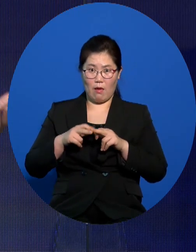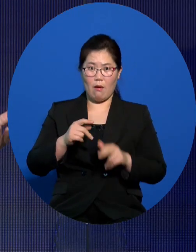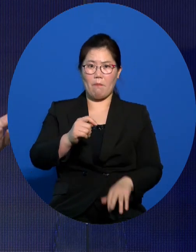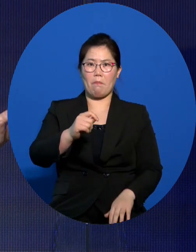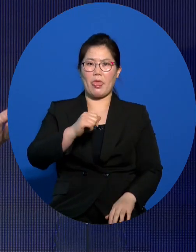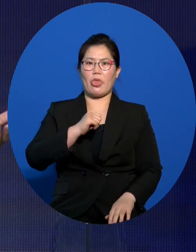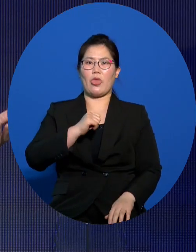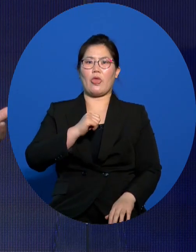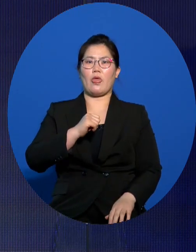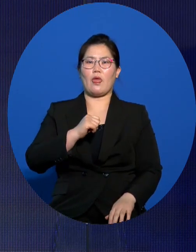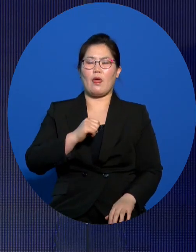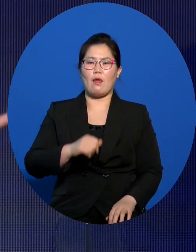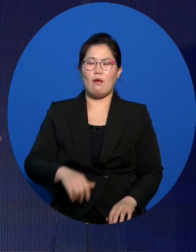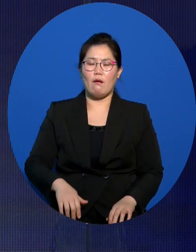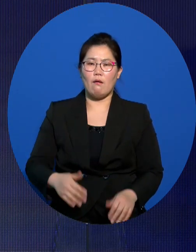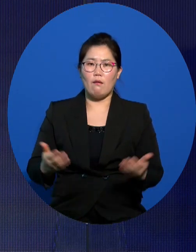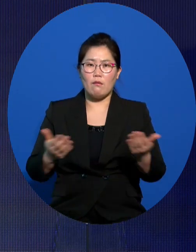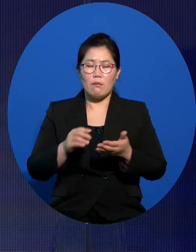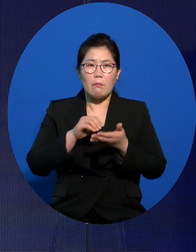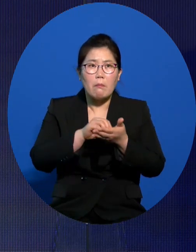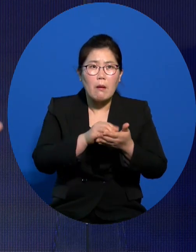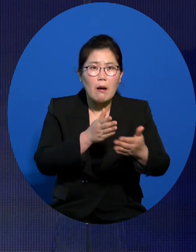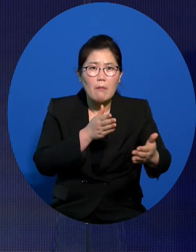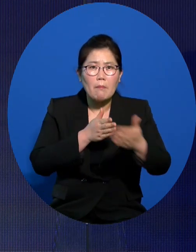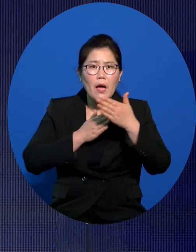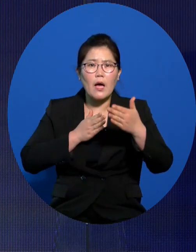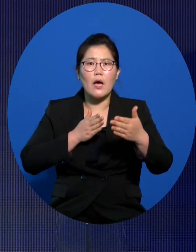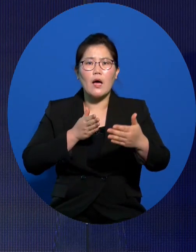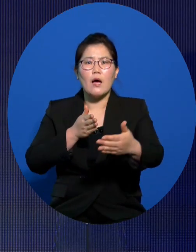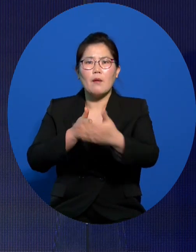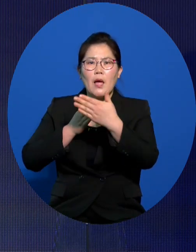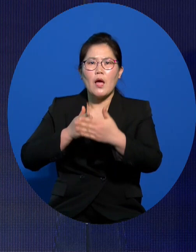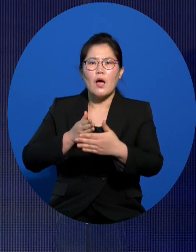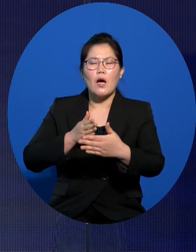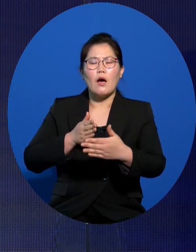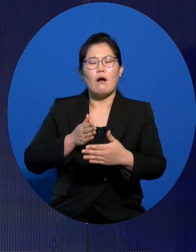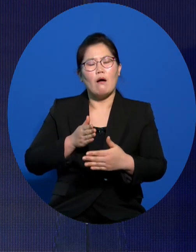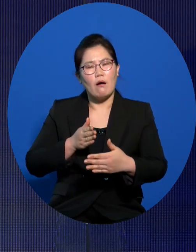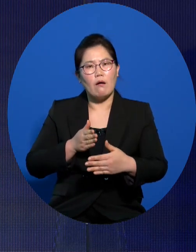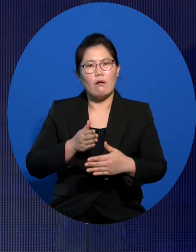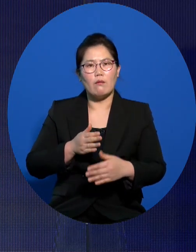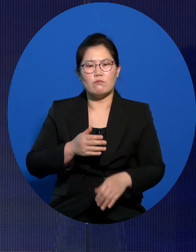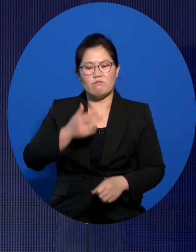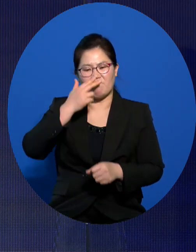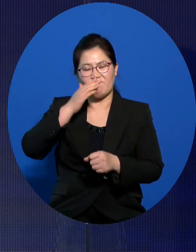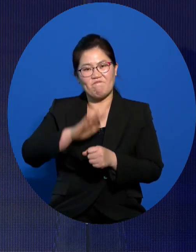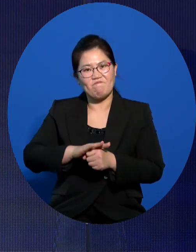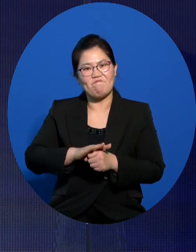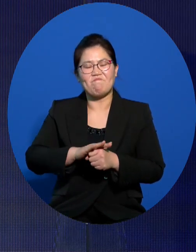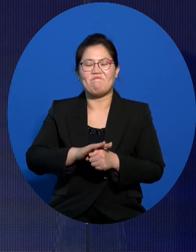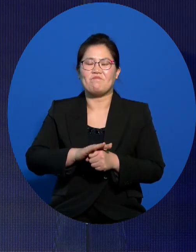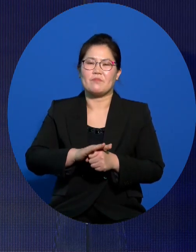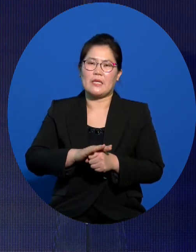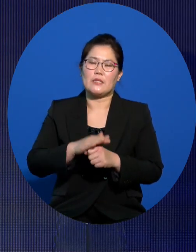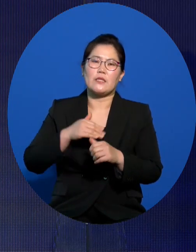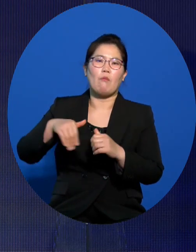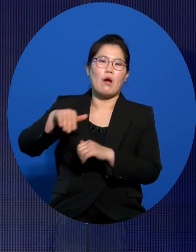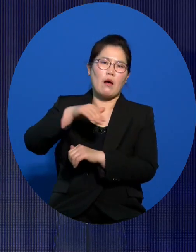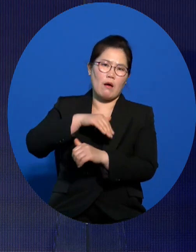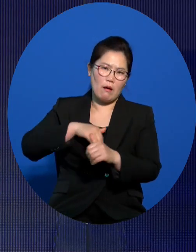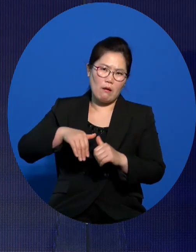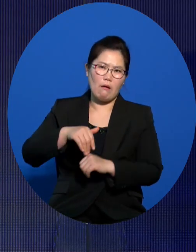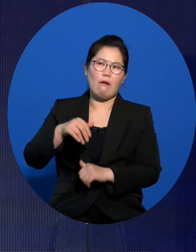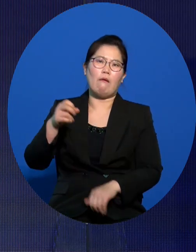with the large corporations, for example, and the job market, because of their disabilities, the persons with disabilities